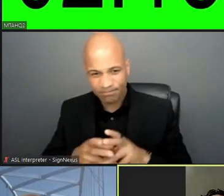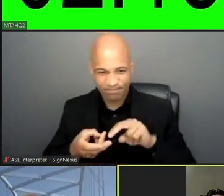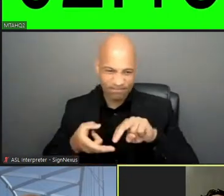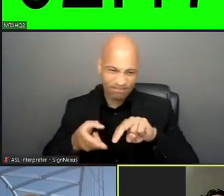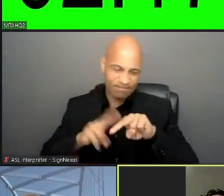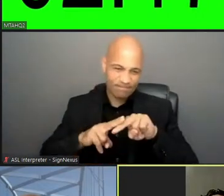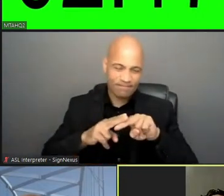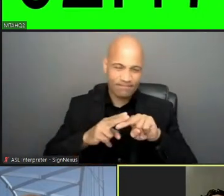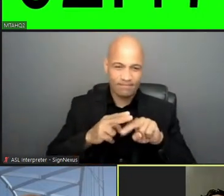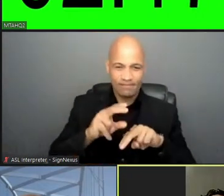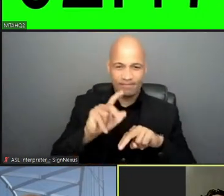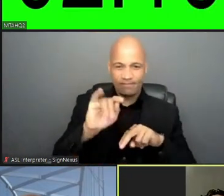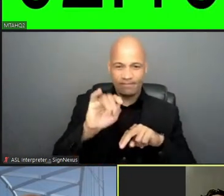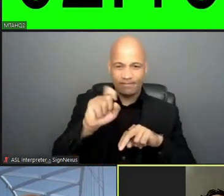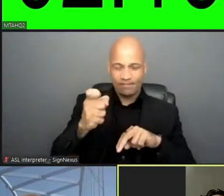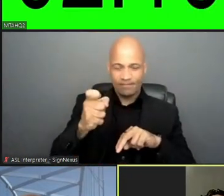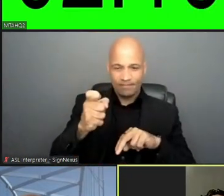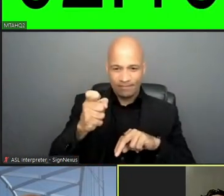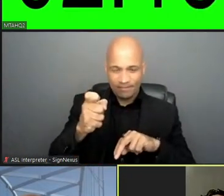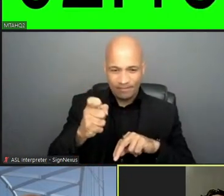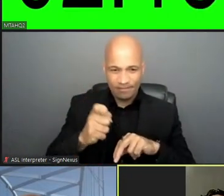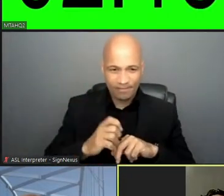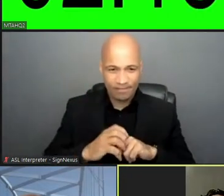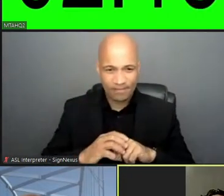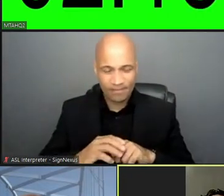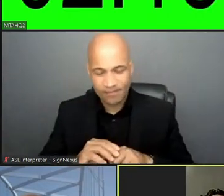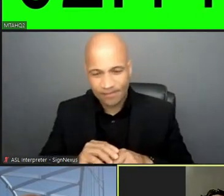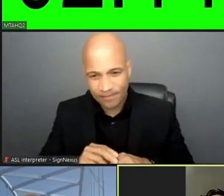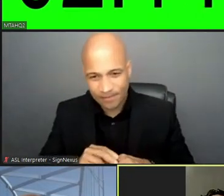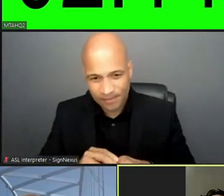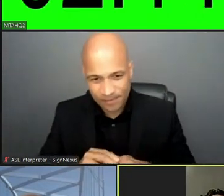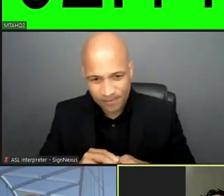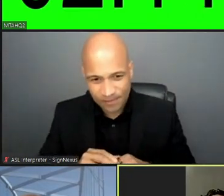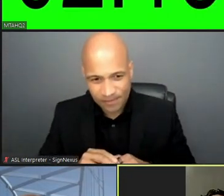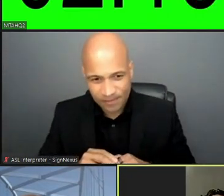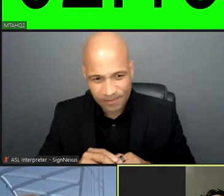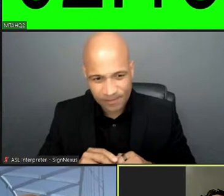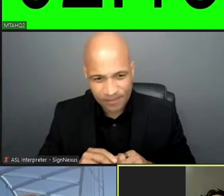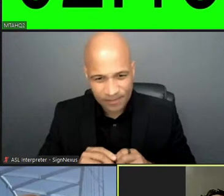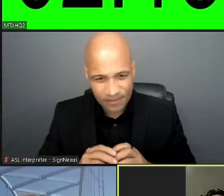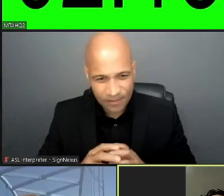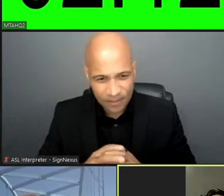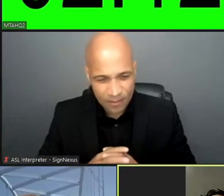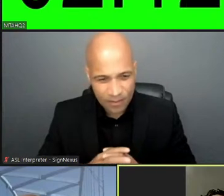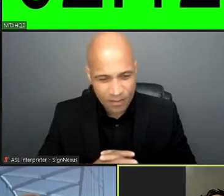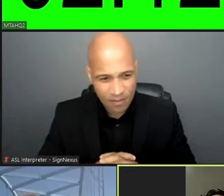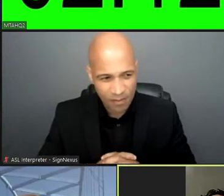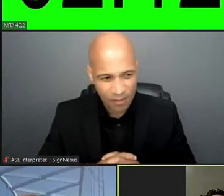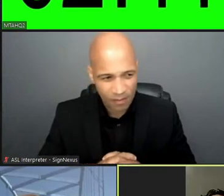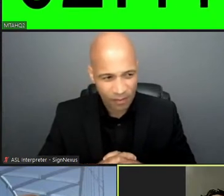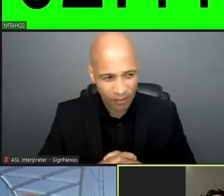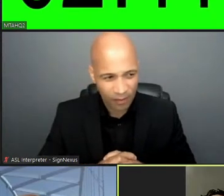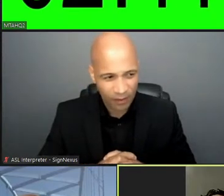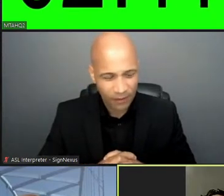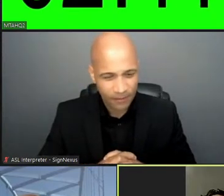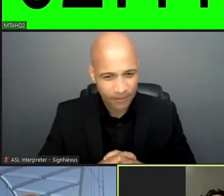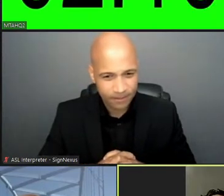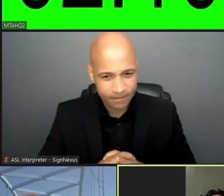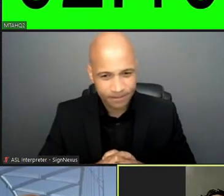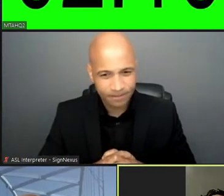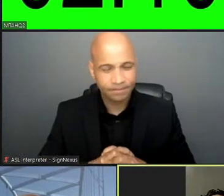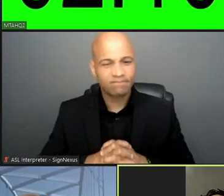um I can't say the staff police do not produce safety uh robust reliable assistant public